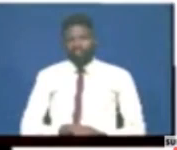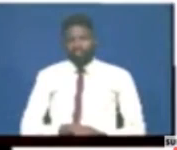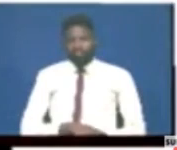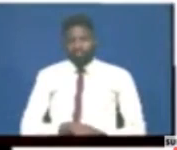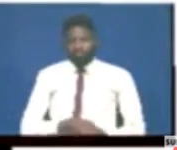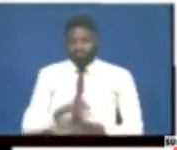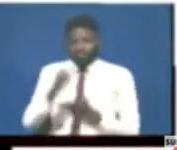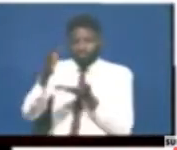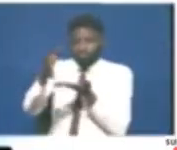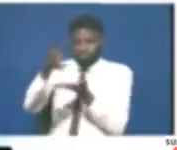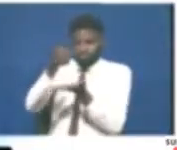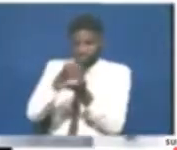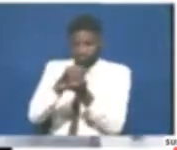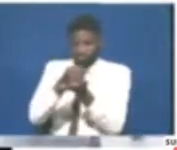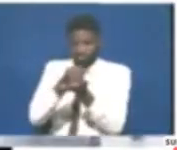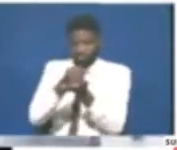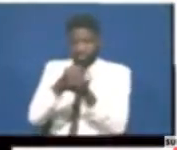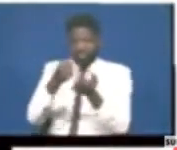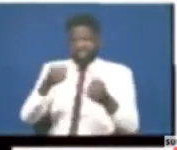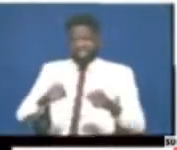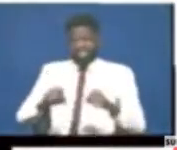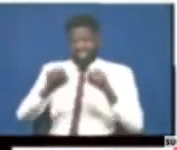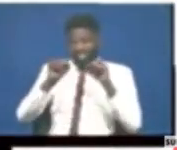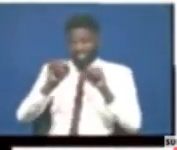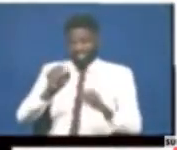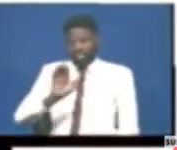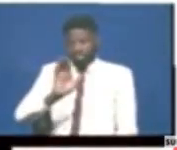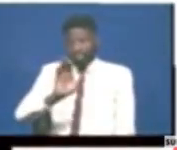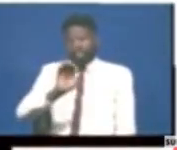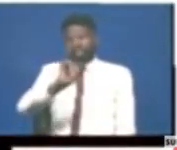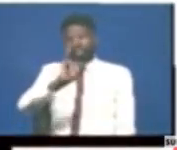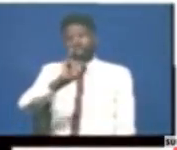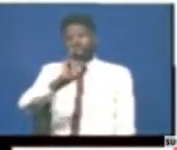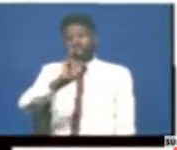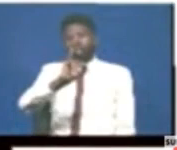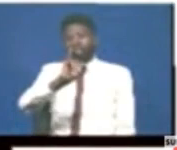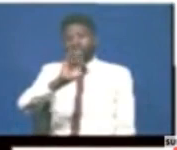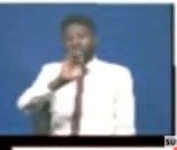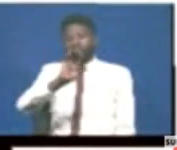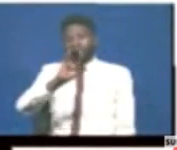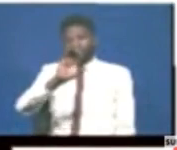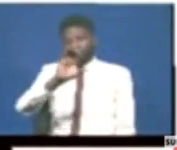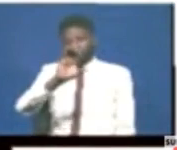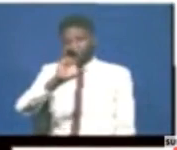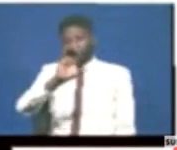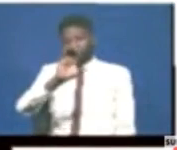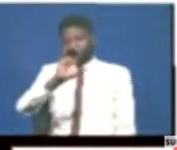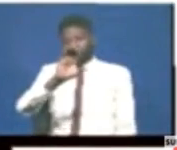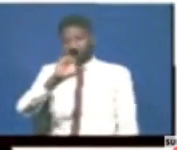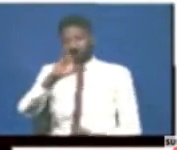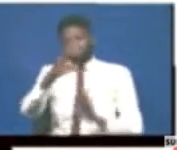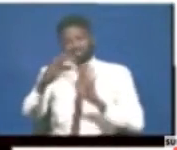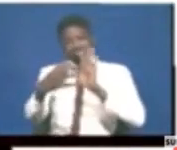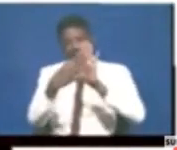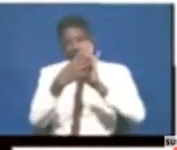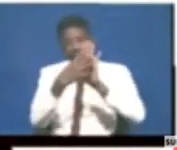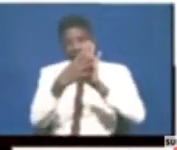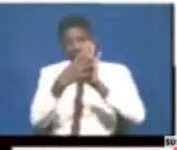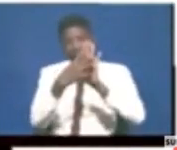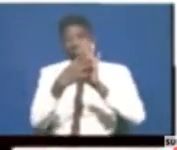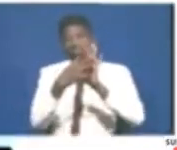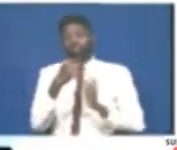chairperson of the IEBC was gazetted by the chairman himself. I would like